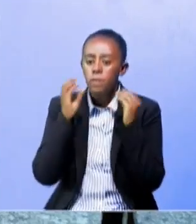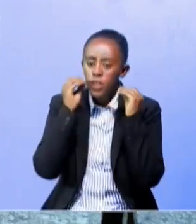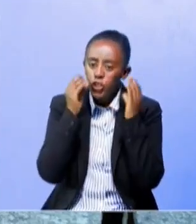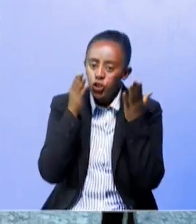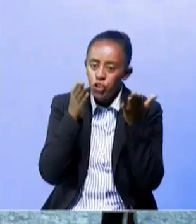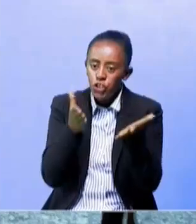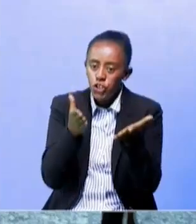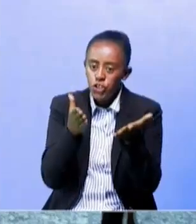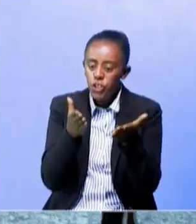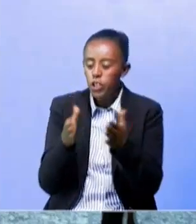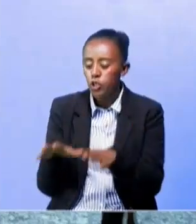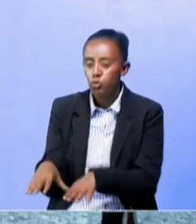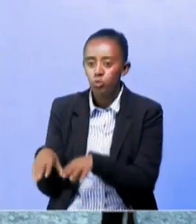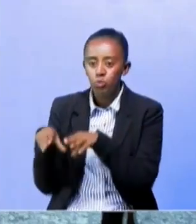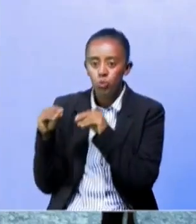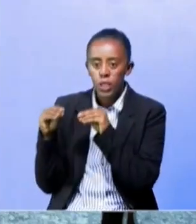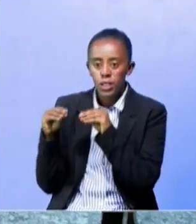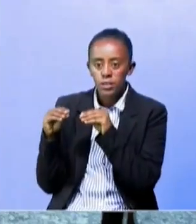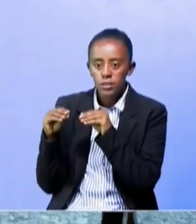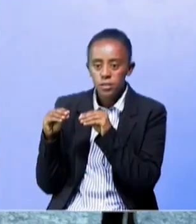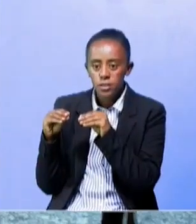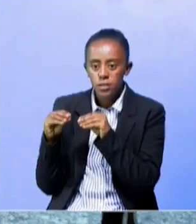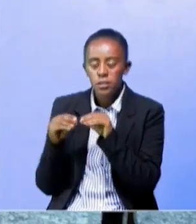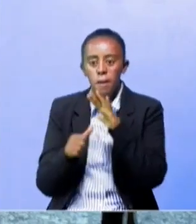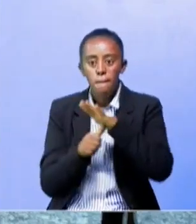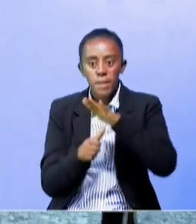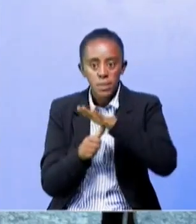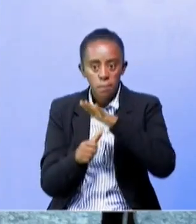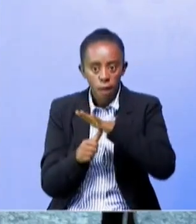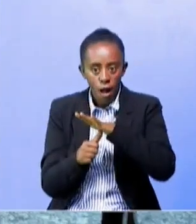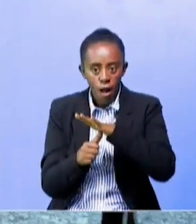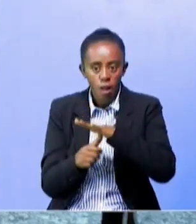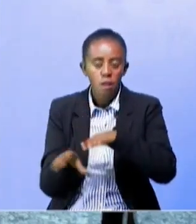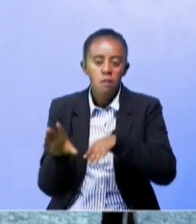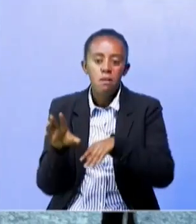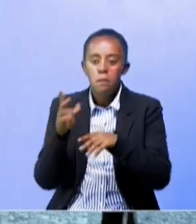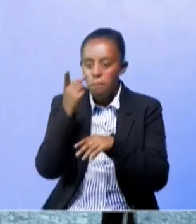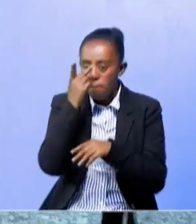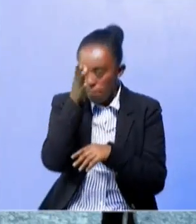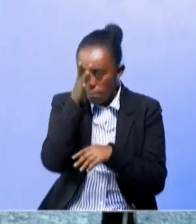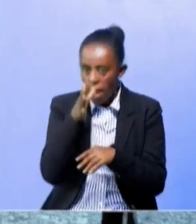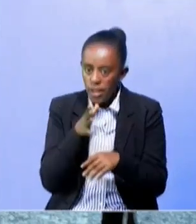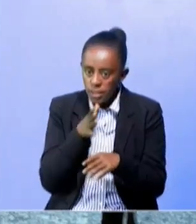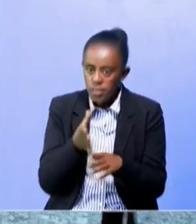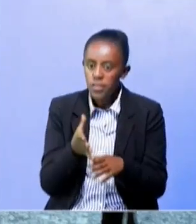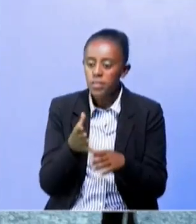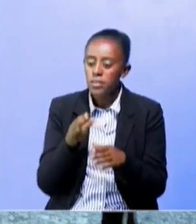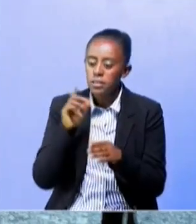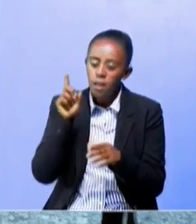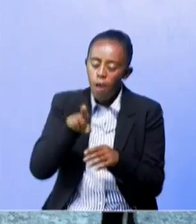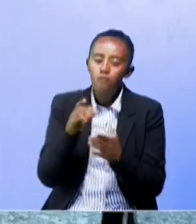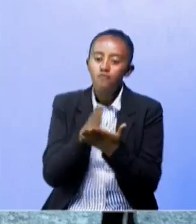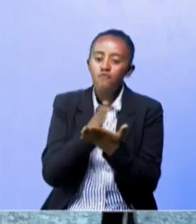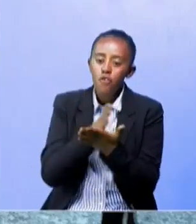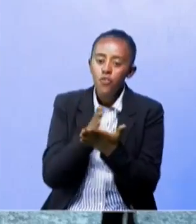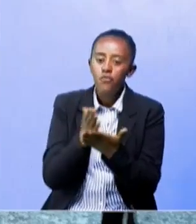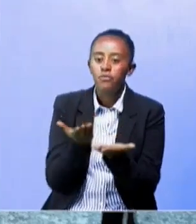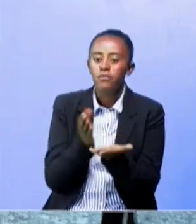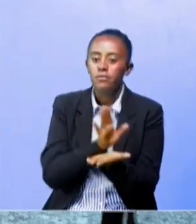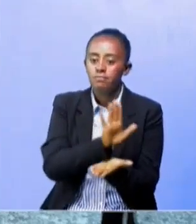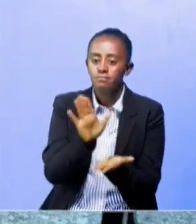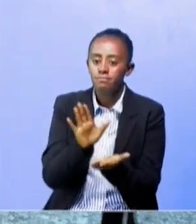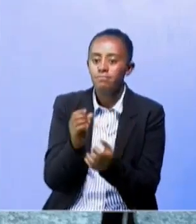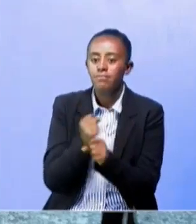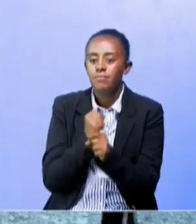Teachers, students, the principals, parents have to involve themselves in order to